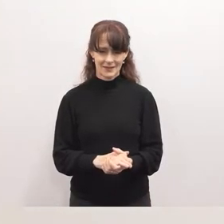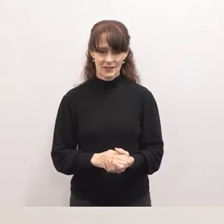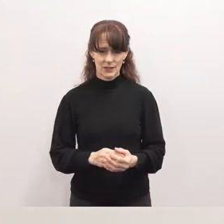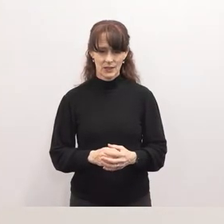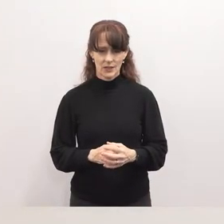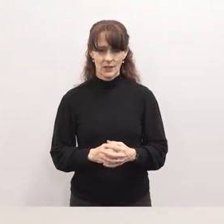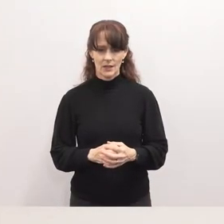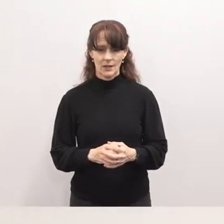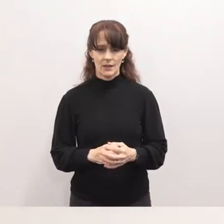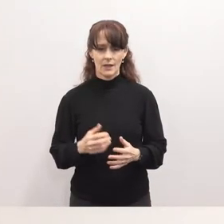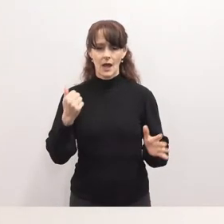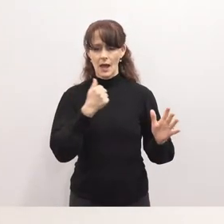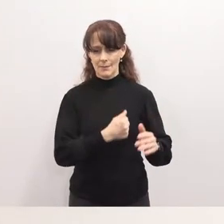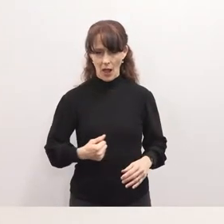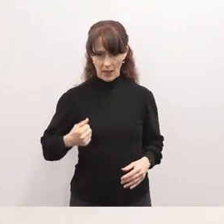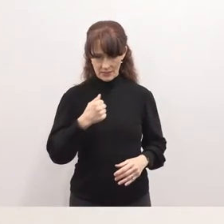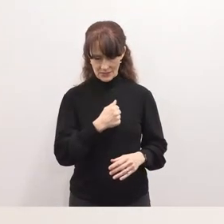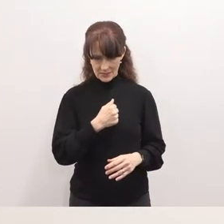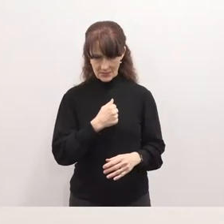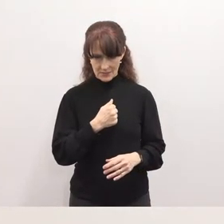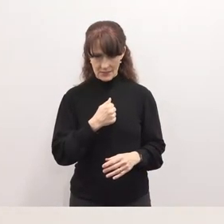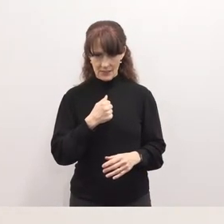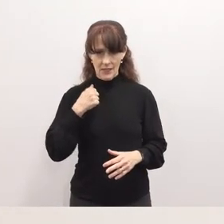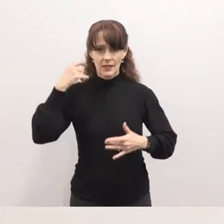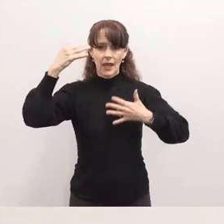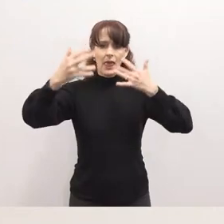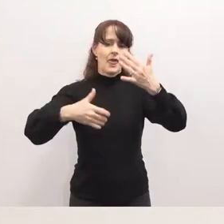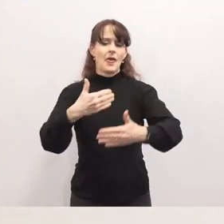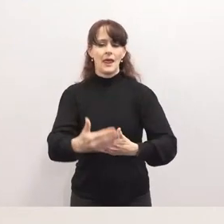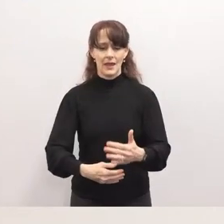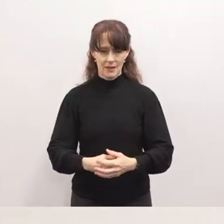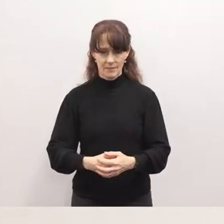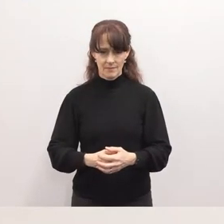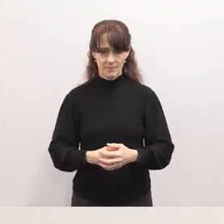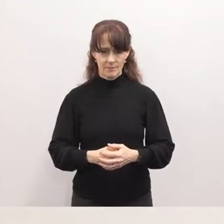So my apologies for getting ahead on the, you see, I'm just,